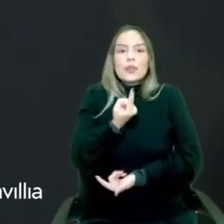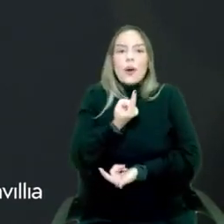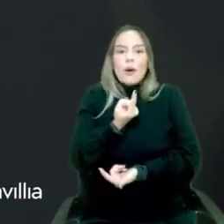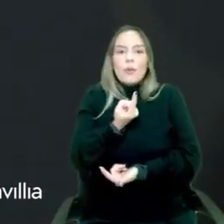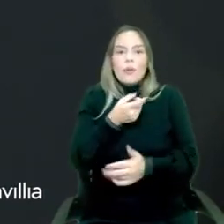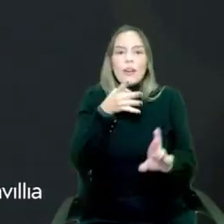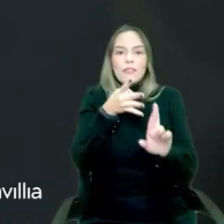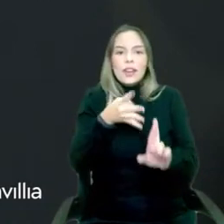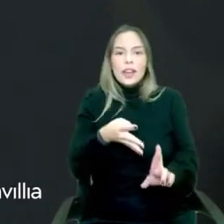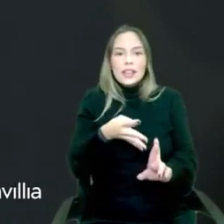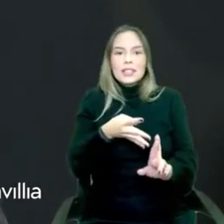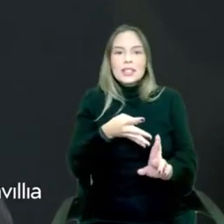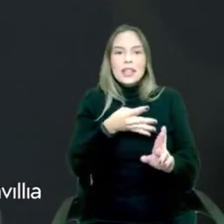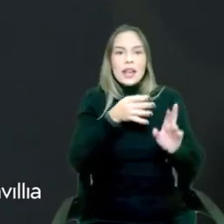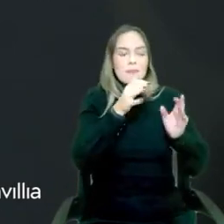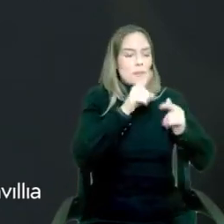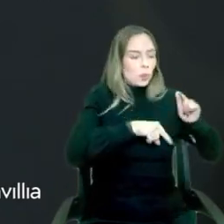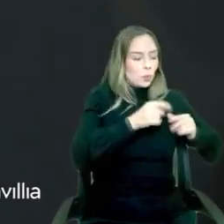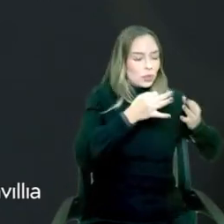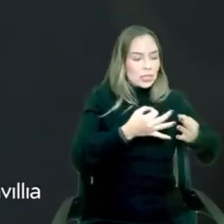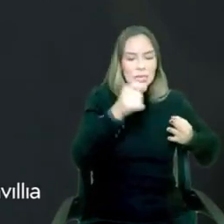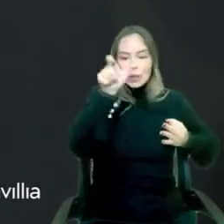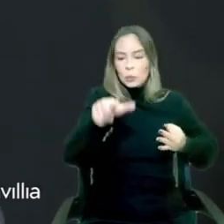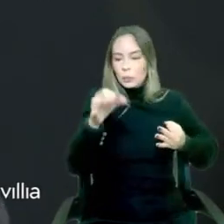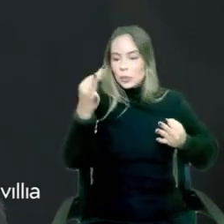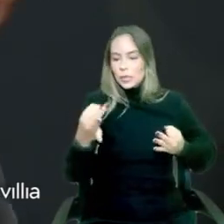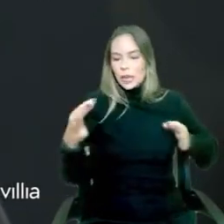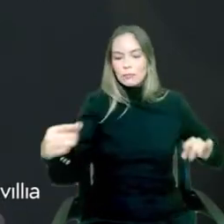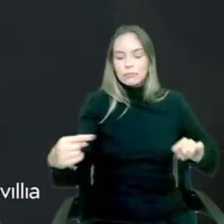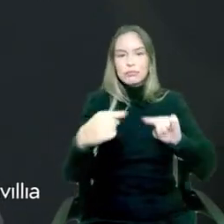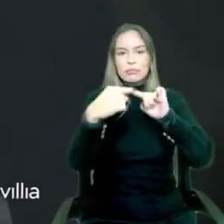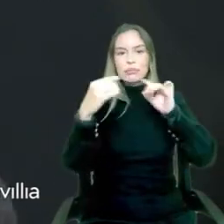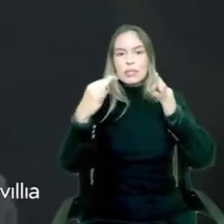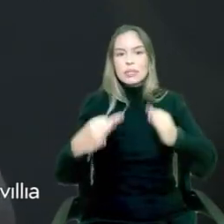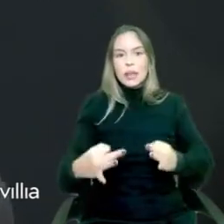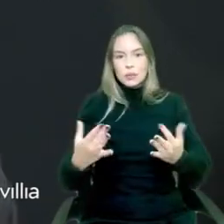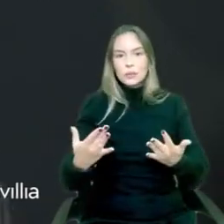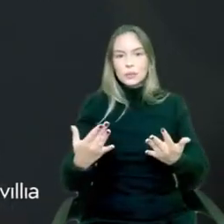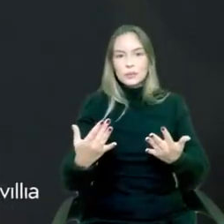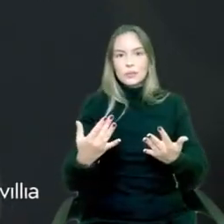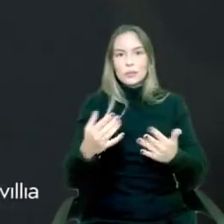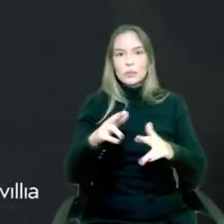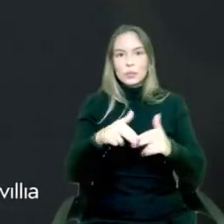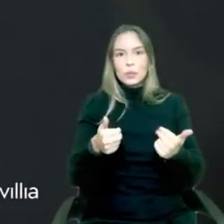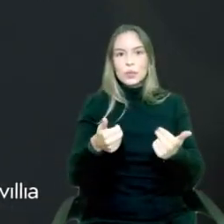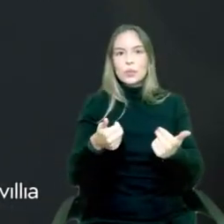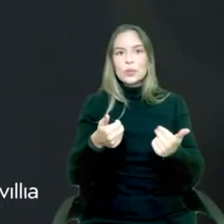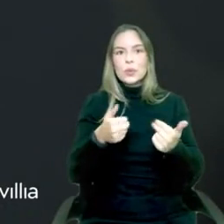individual, rather than trying to group too many things based on region or